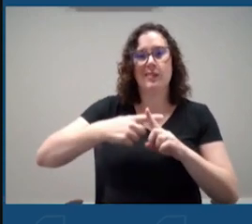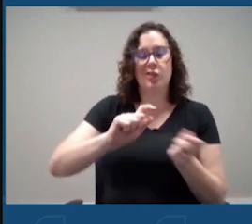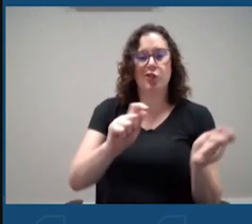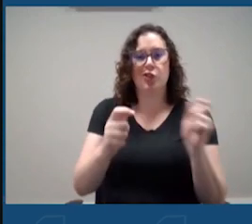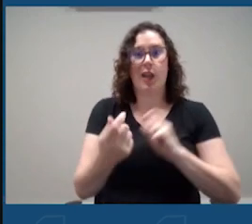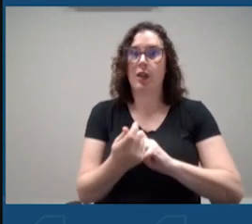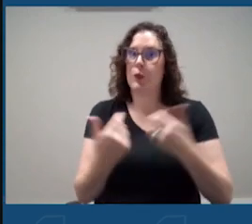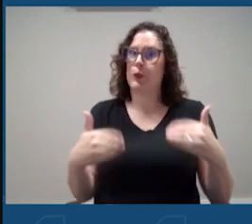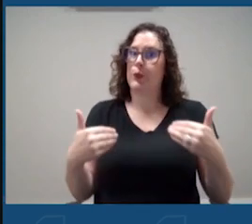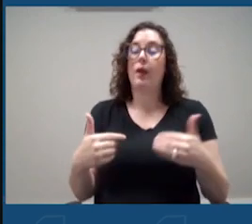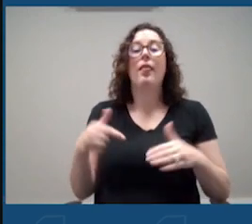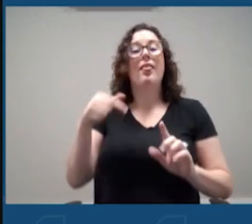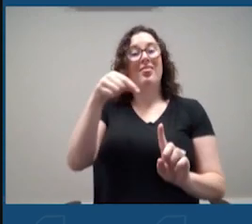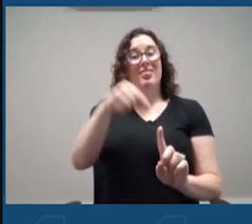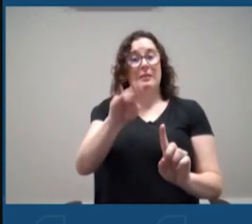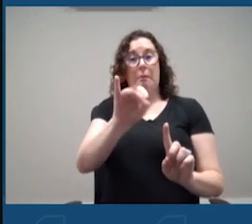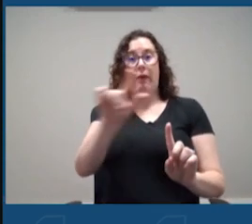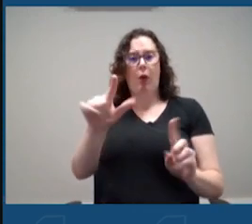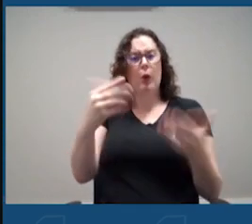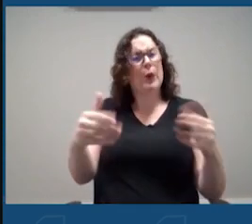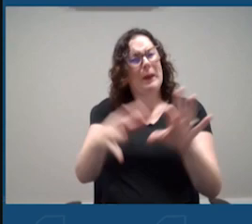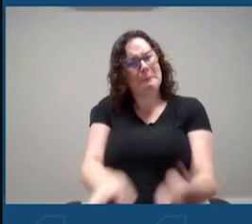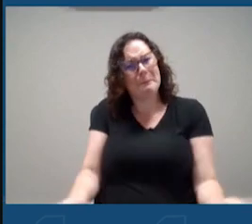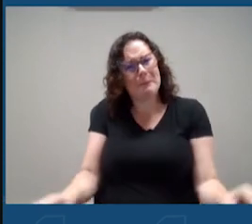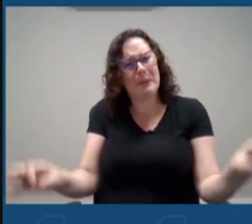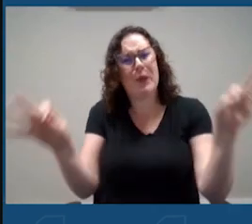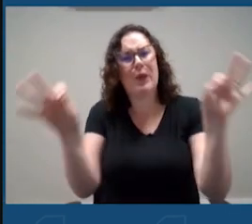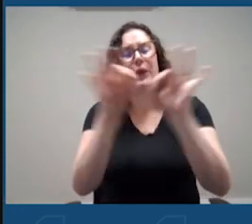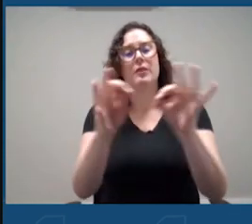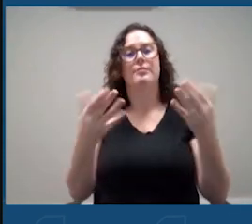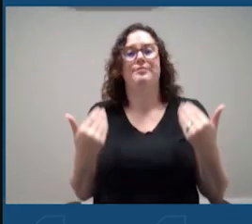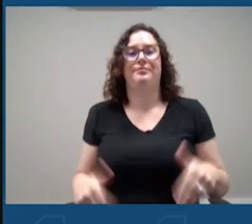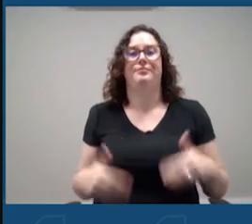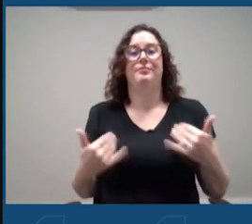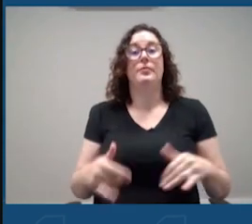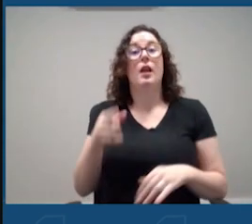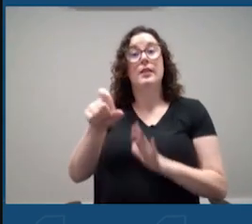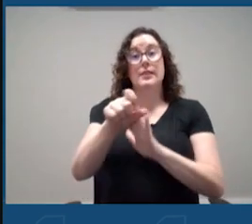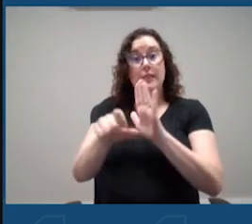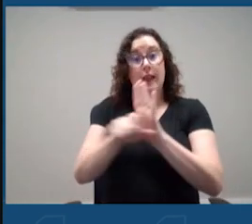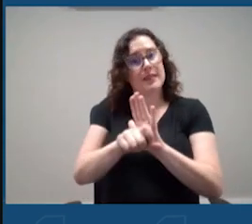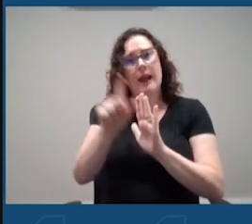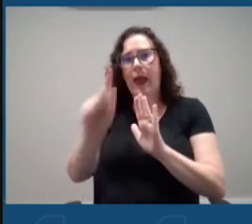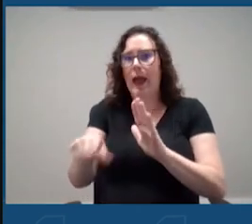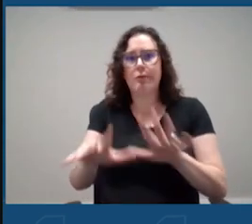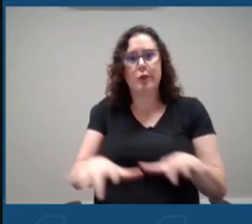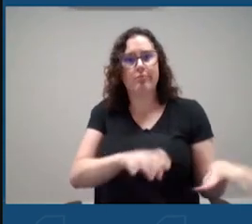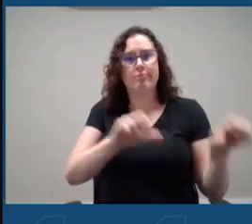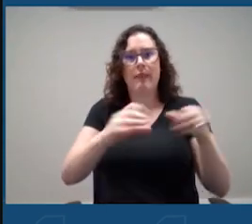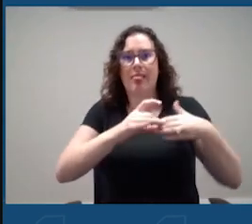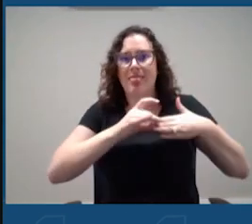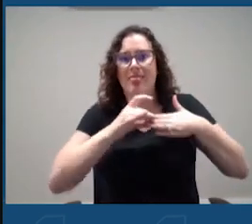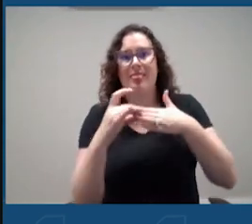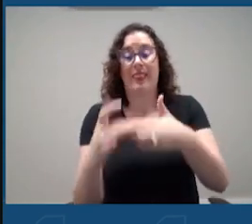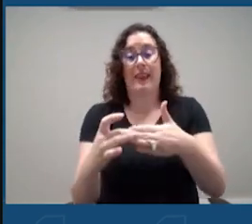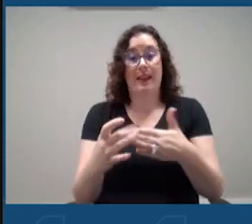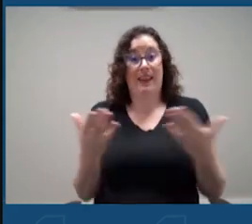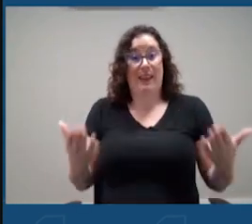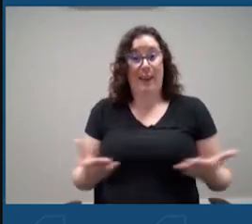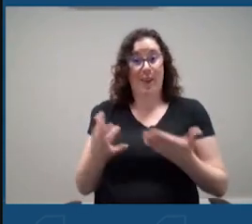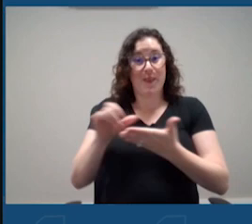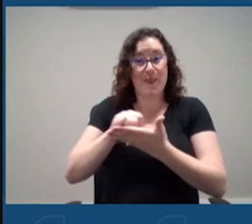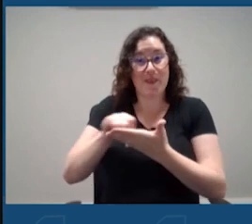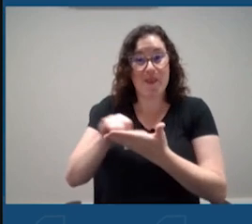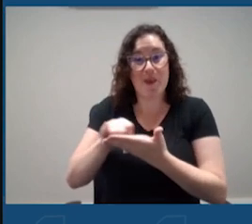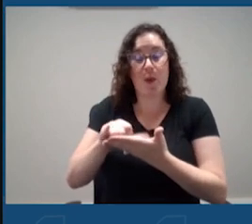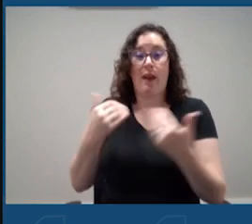is even more important than ever. The states have to lead. And here in the Empire State, we have had a long tradition